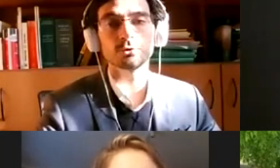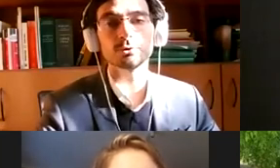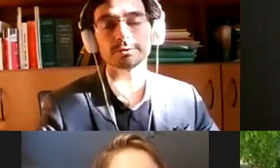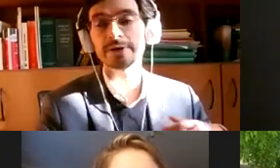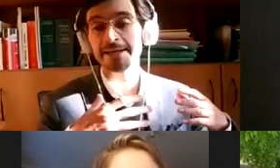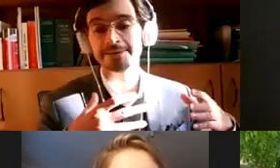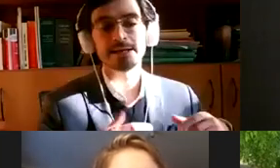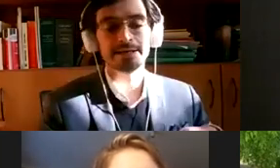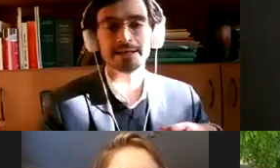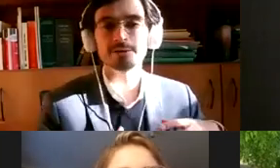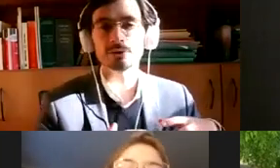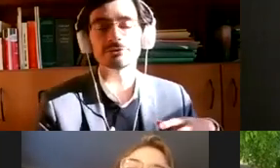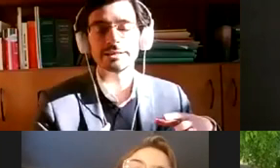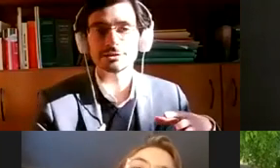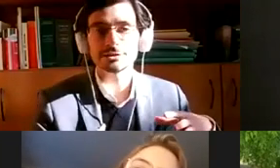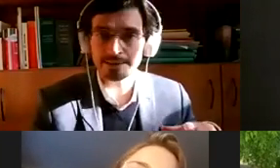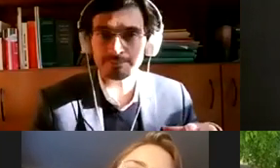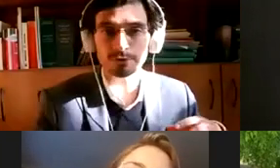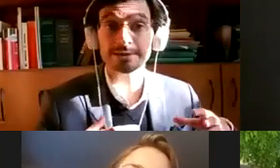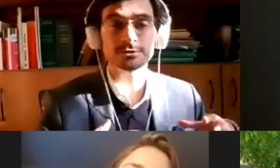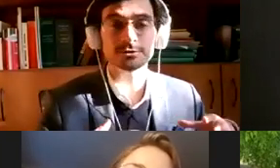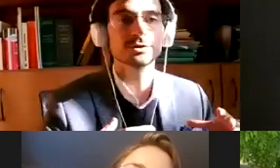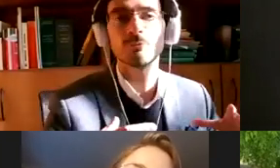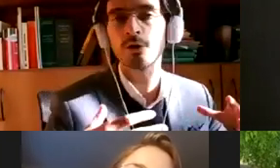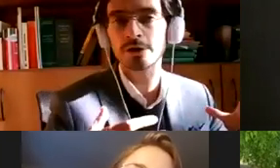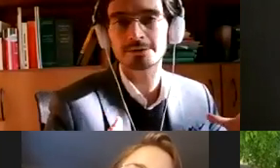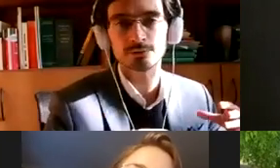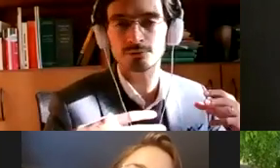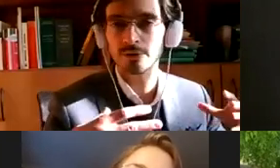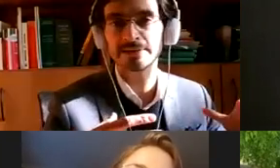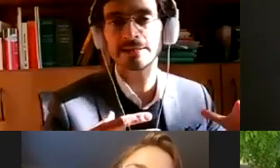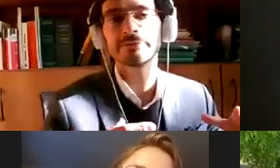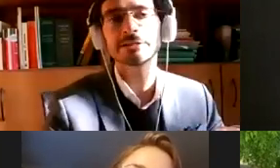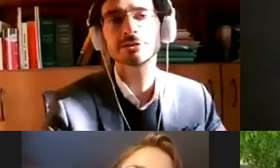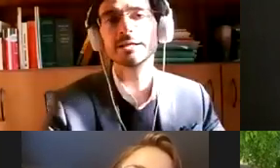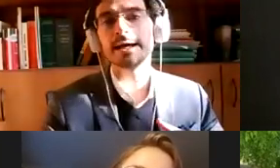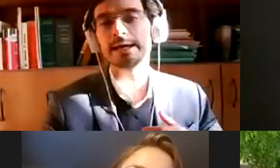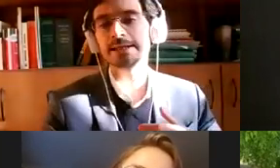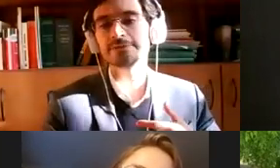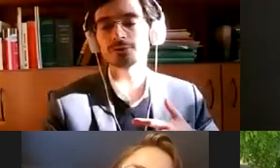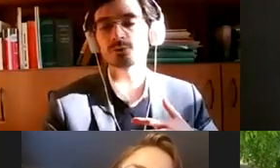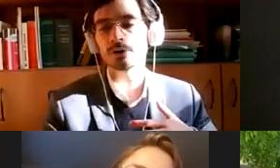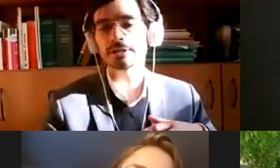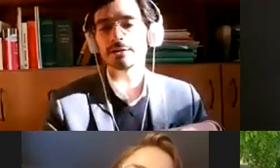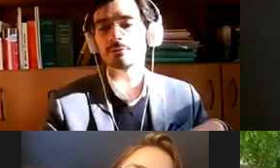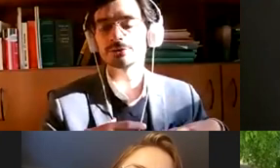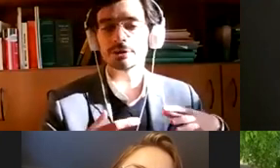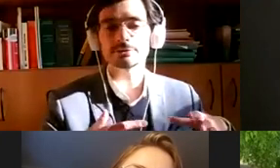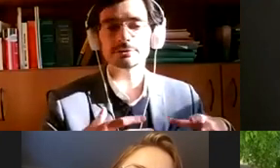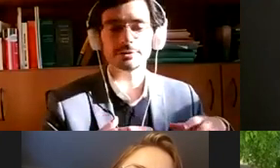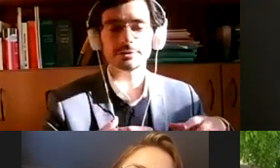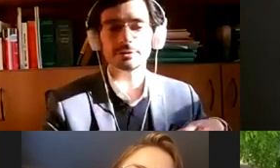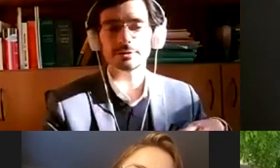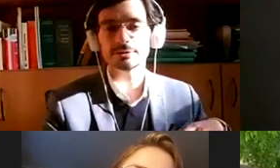to create an adequate drainage system, or at least do some work to go in that direction. And if those work would